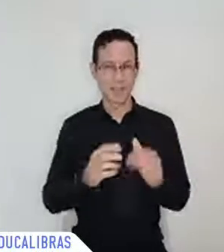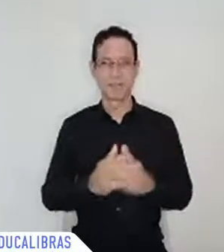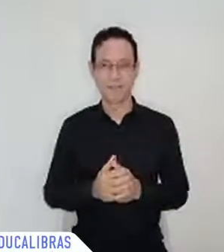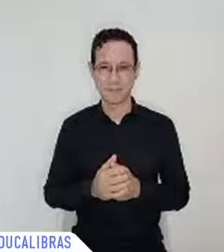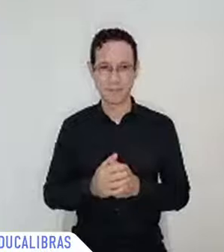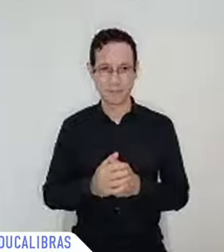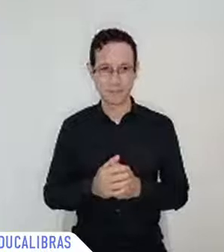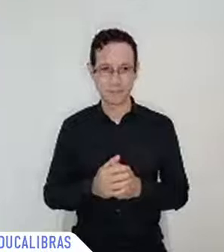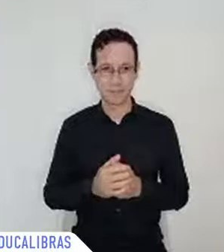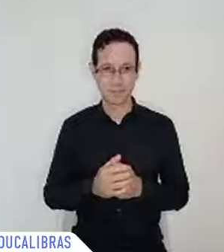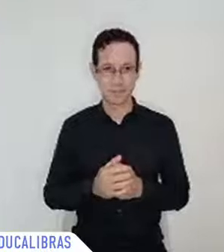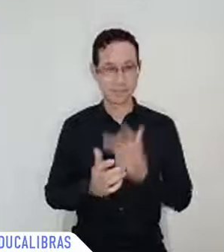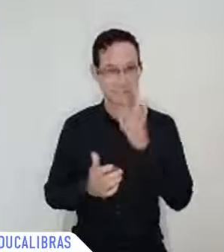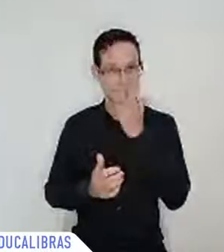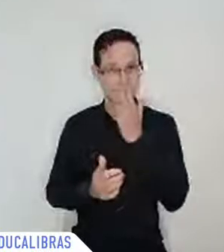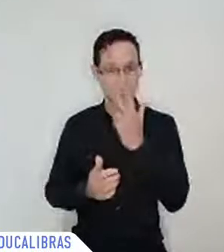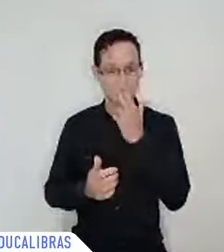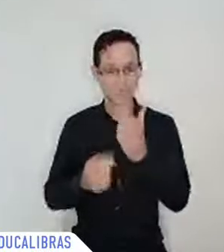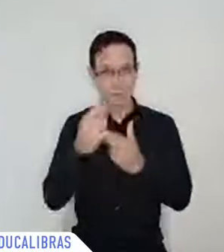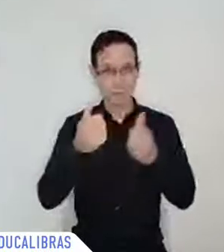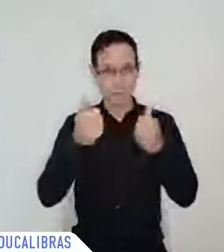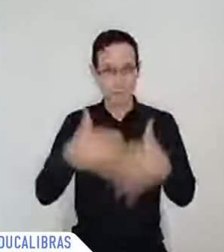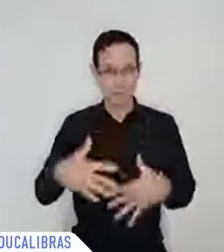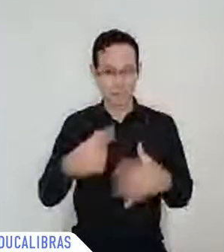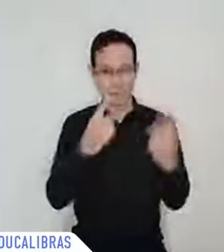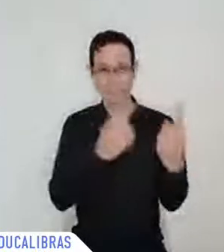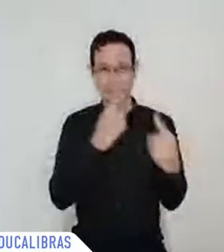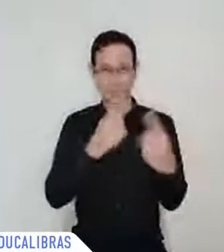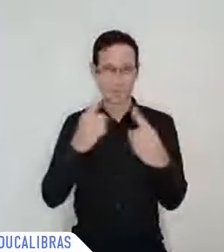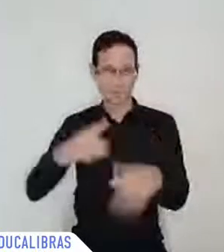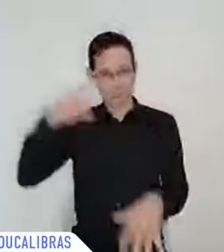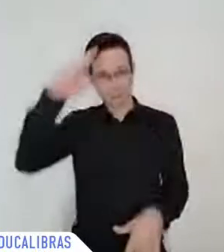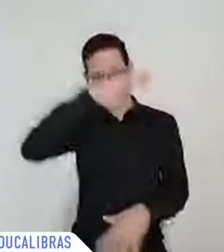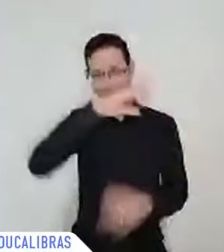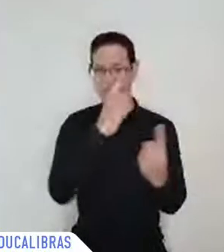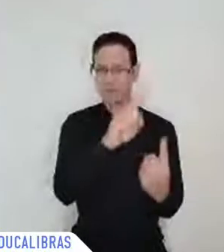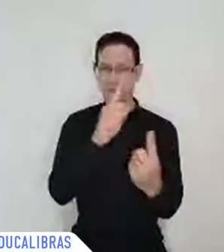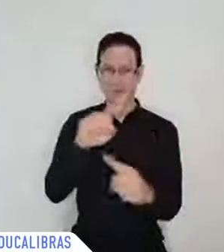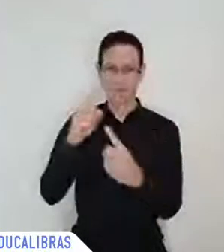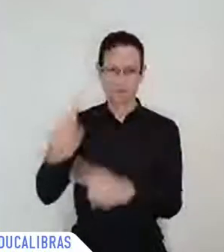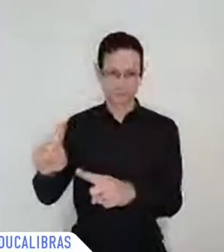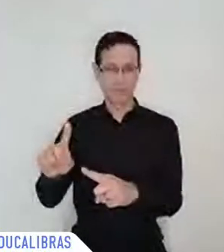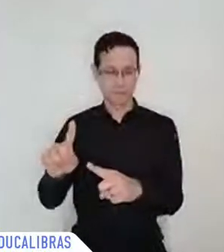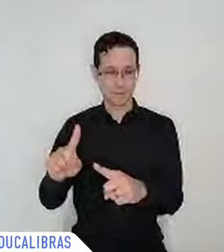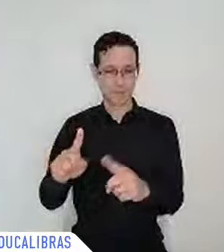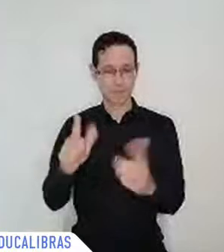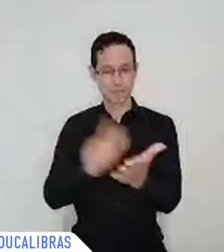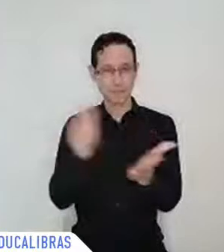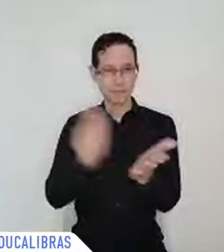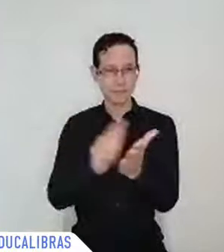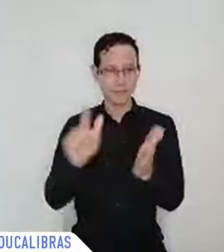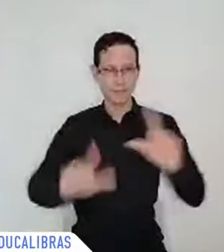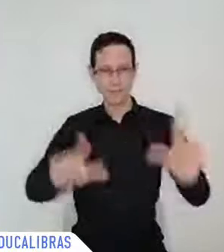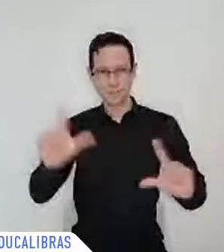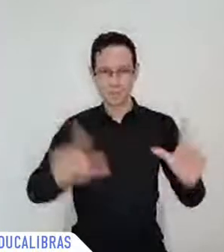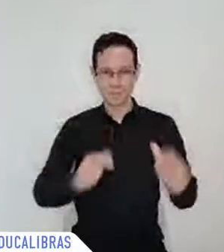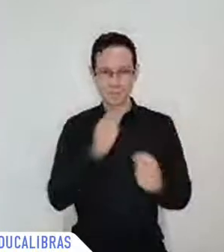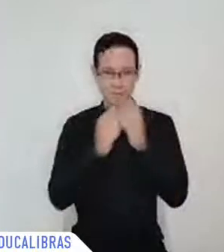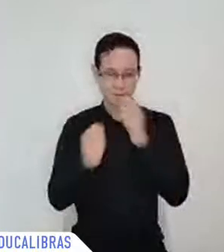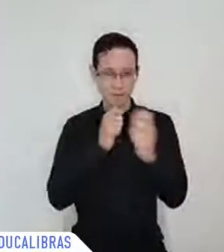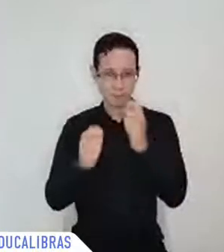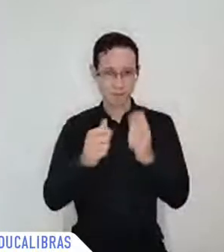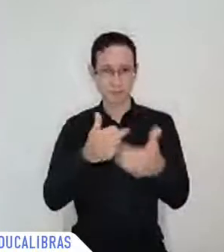continuing with our specific questions. The scenario you draw about the attack regarding the attacks